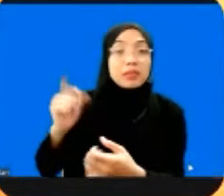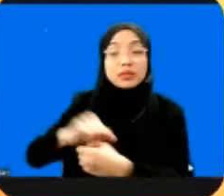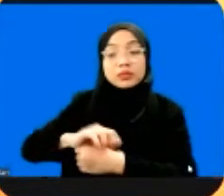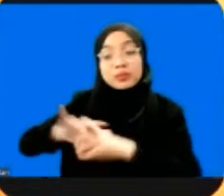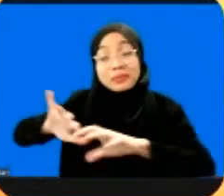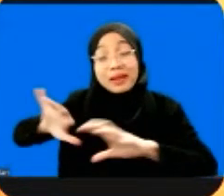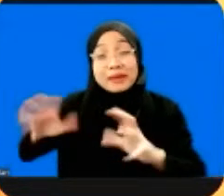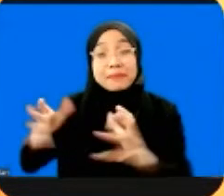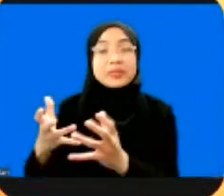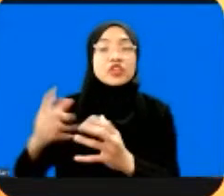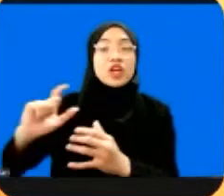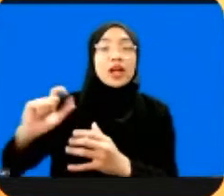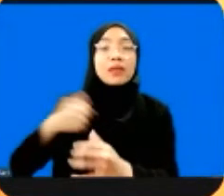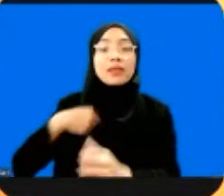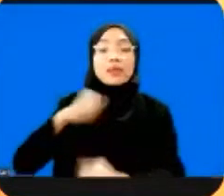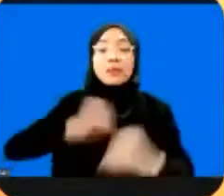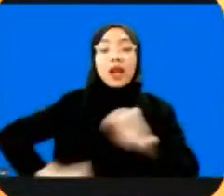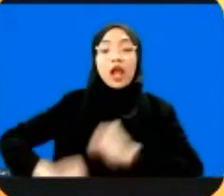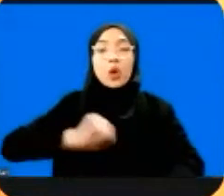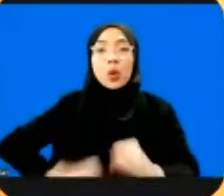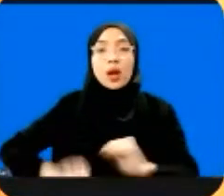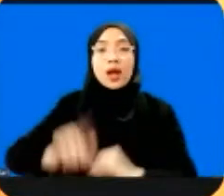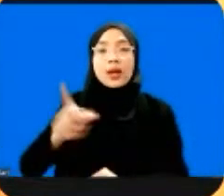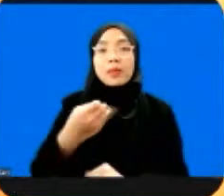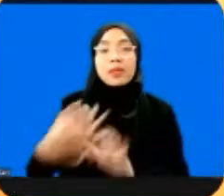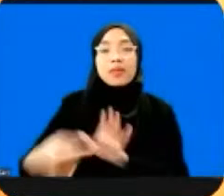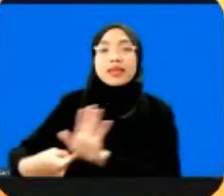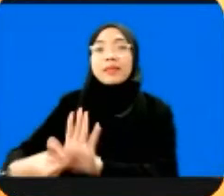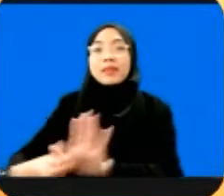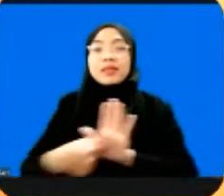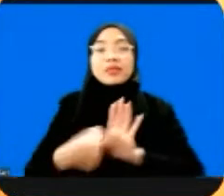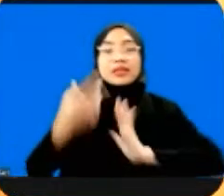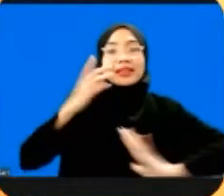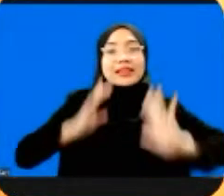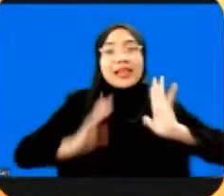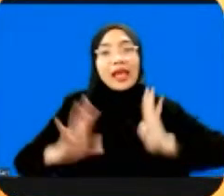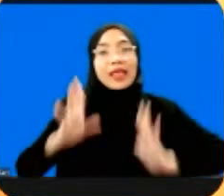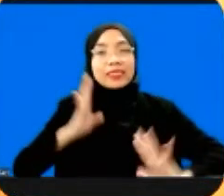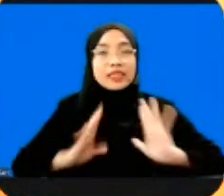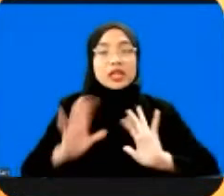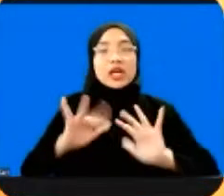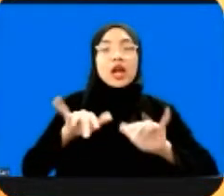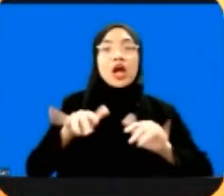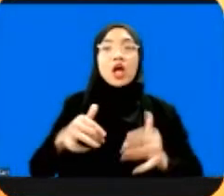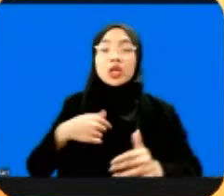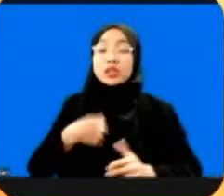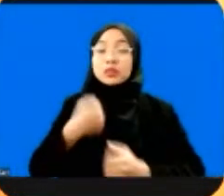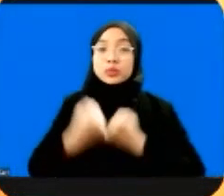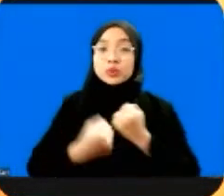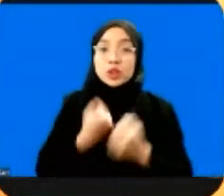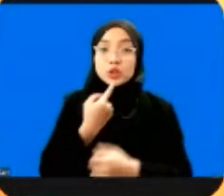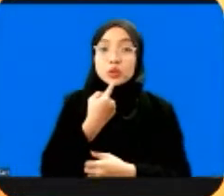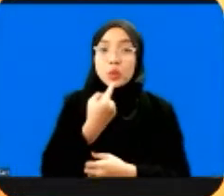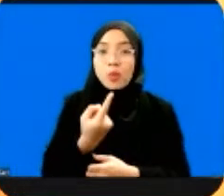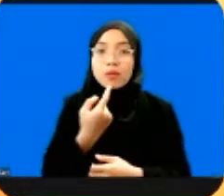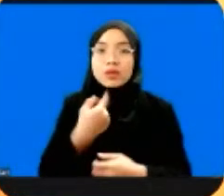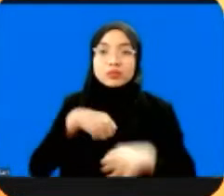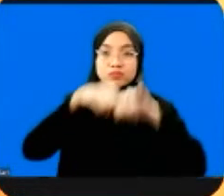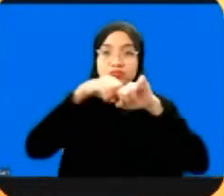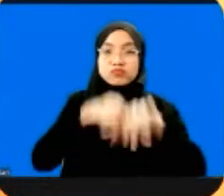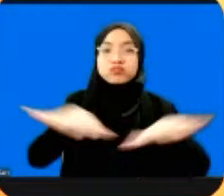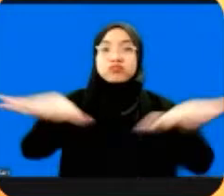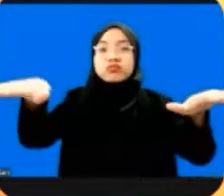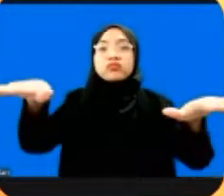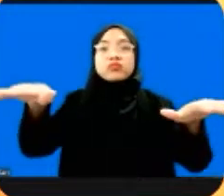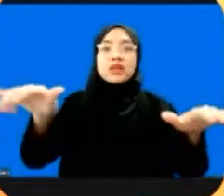theatrical performance, and we try to broadcast it online with the anti-hoax message. So we